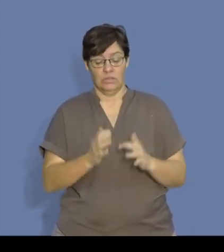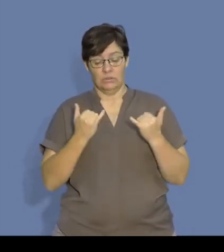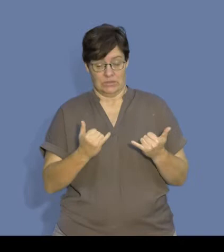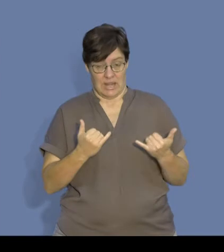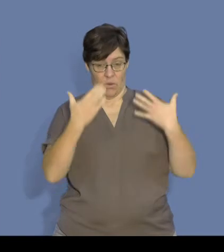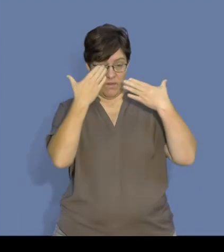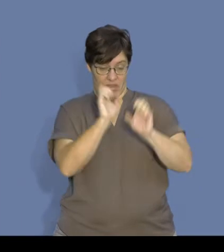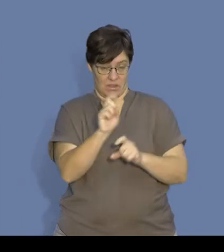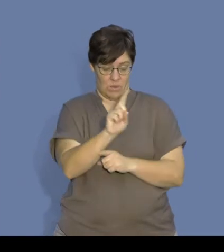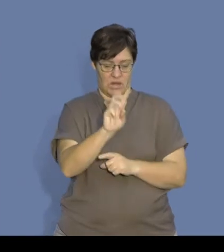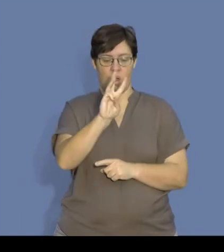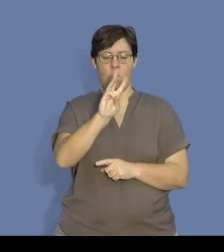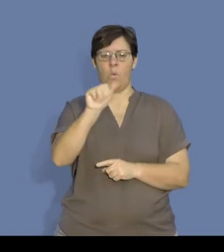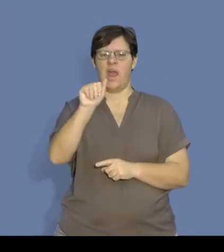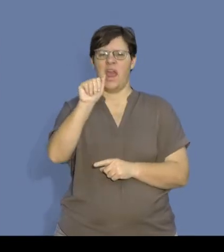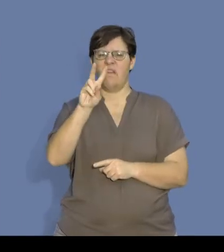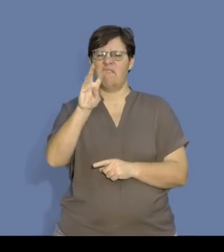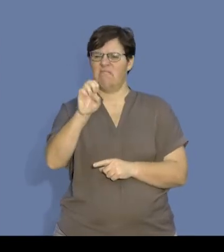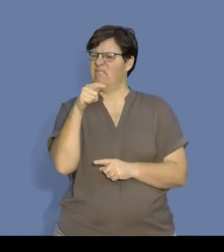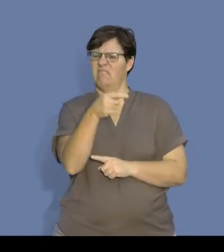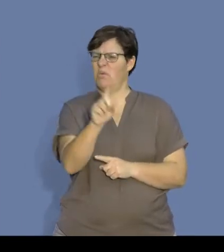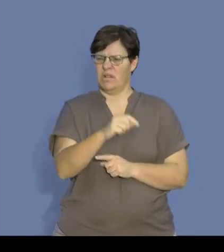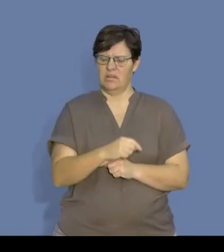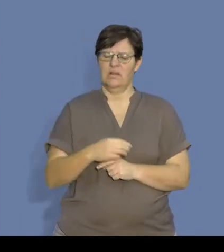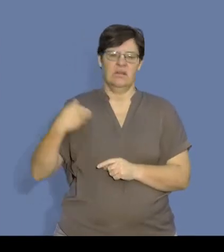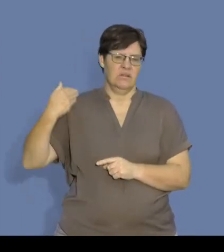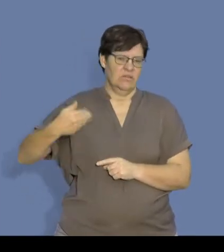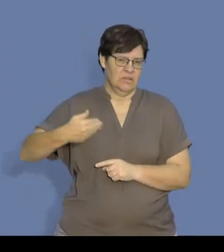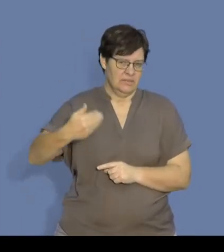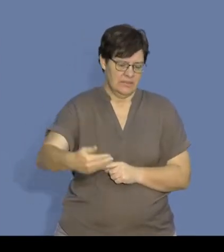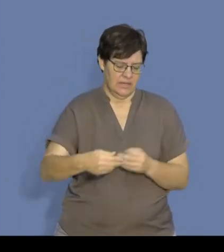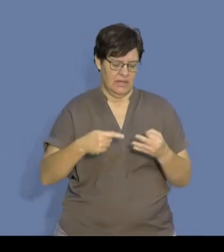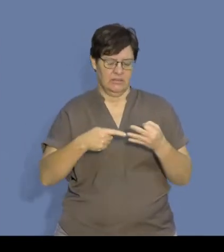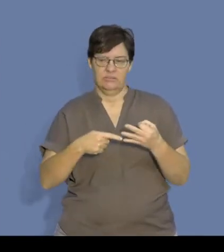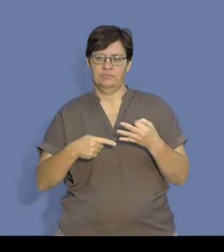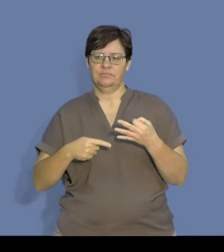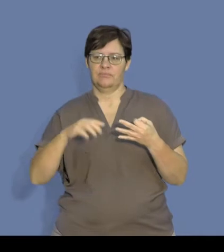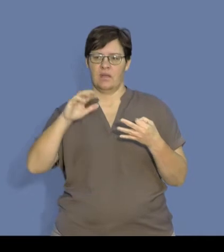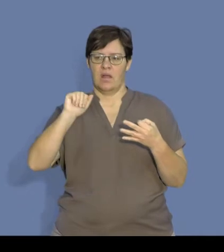are wave. What is a wave? Frequency, amplitude,